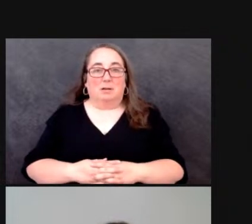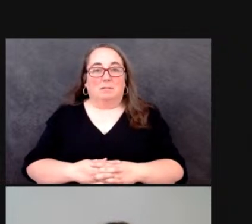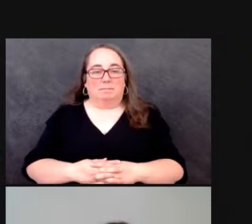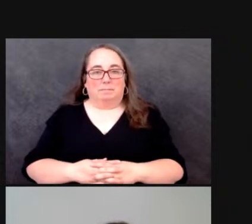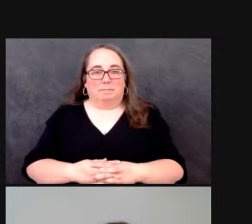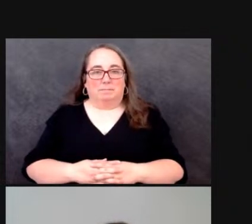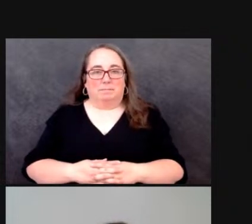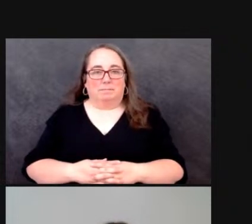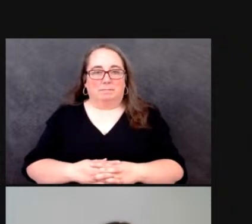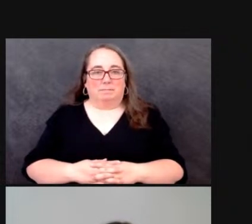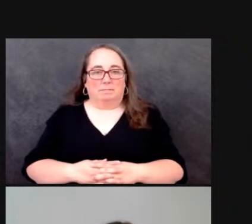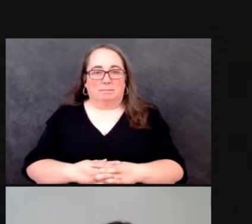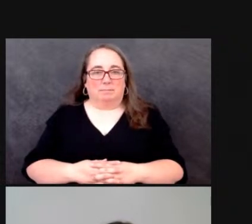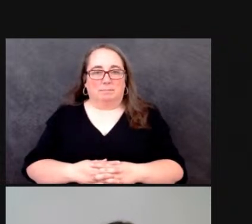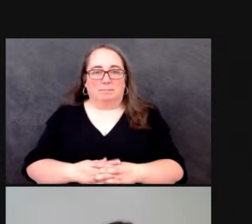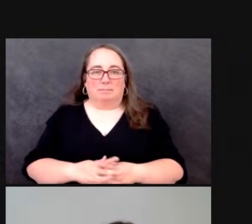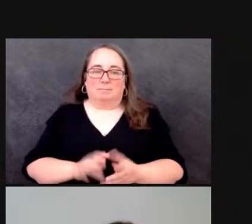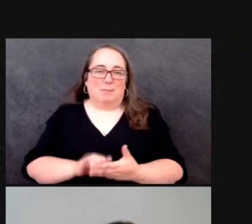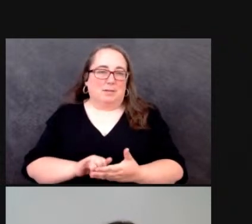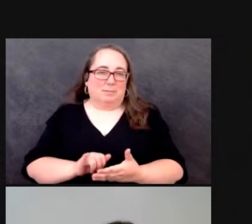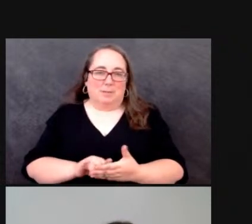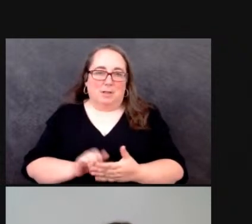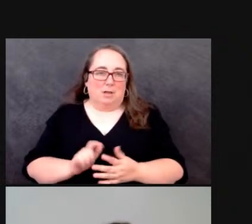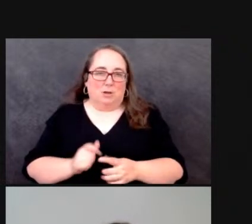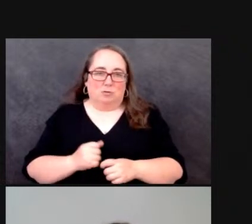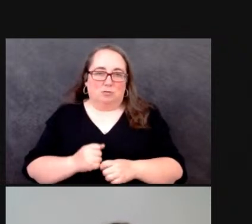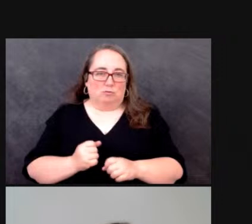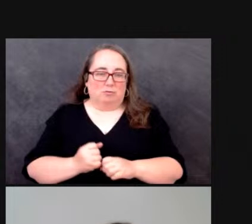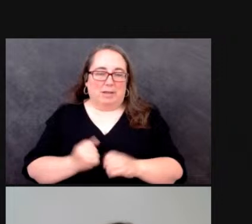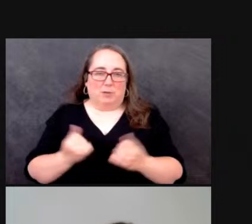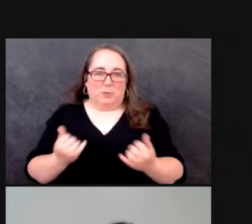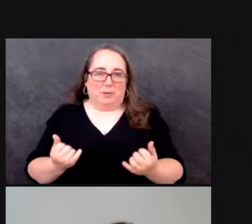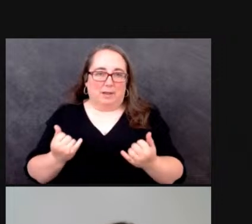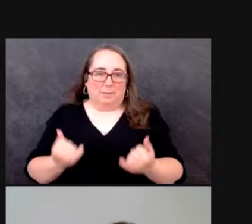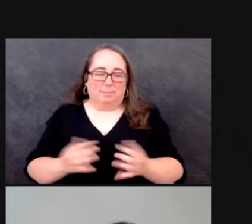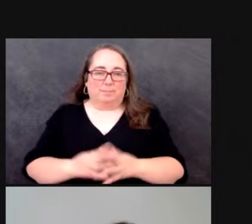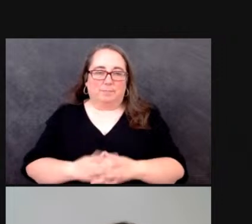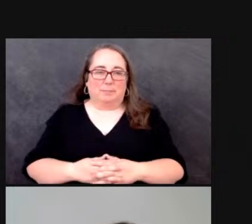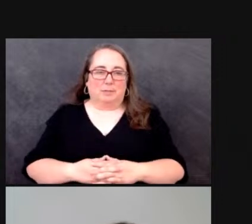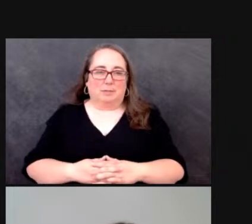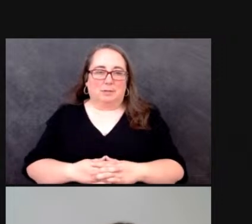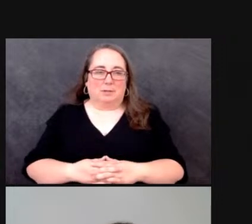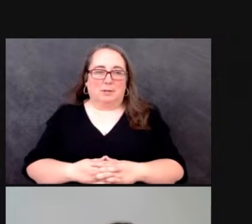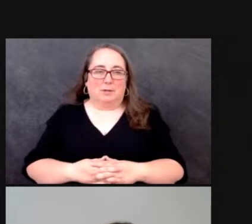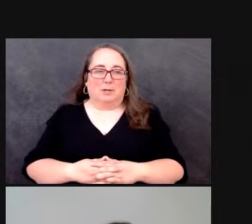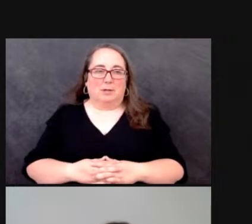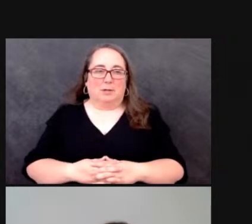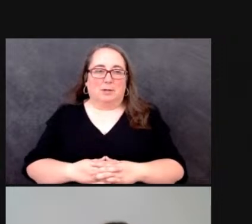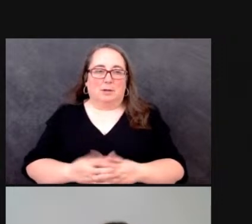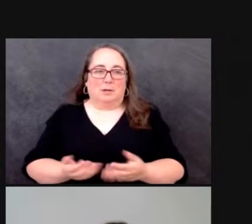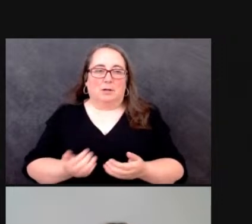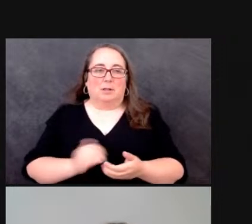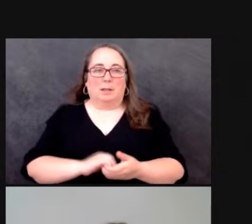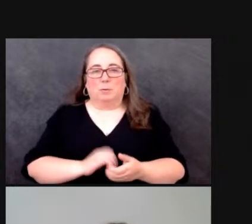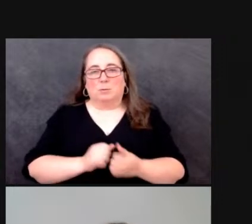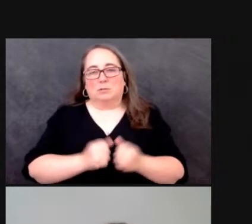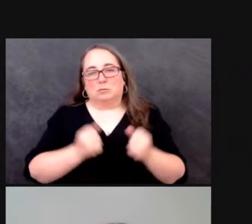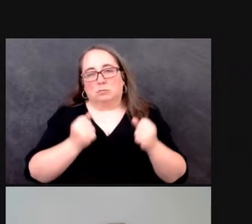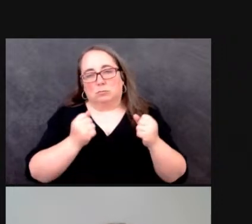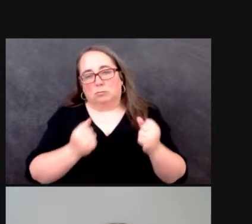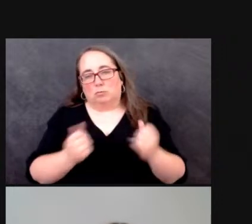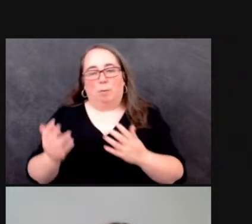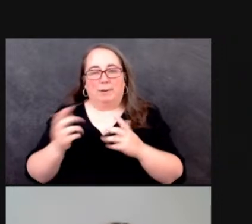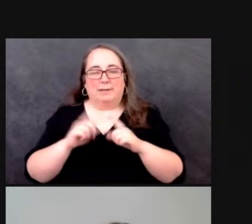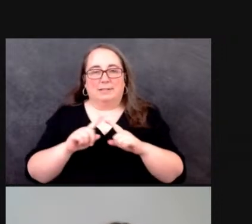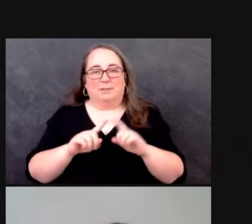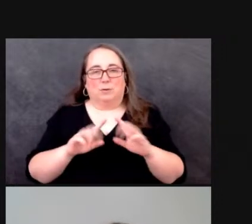be, I think, almost impossible to create today. You'd have to have collaboration between so many groups. But really, I